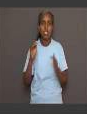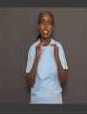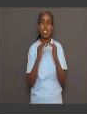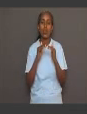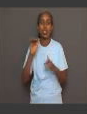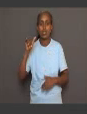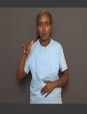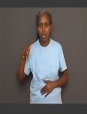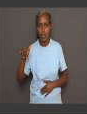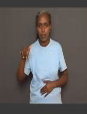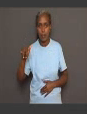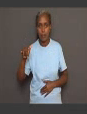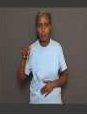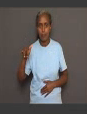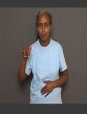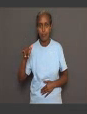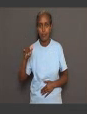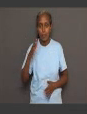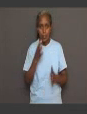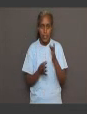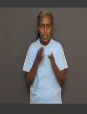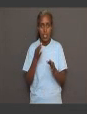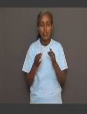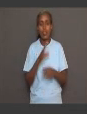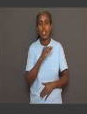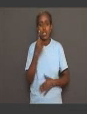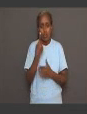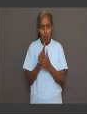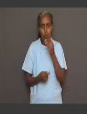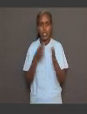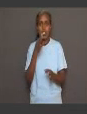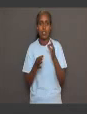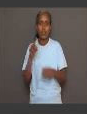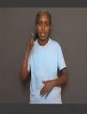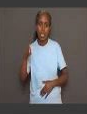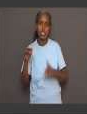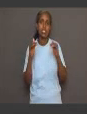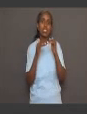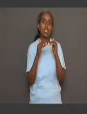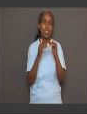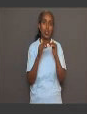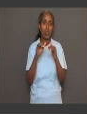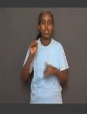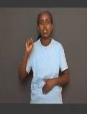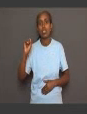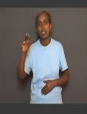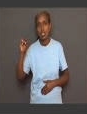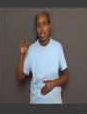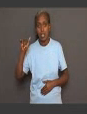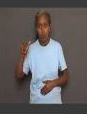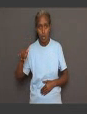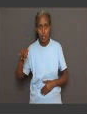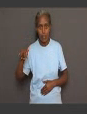equals y if and only if x equals sine